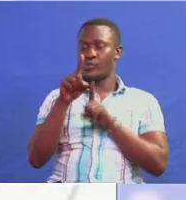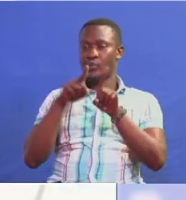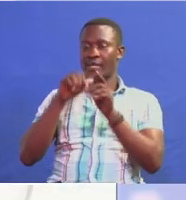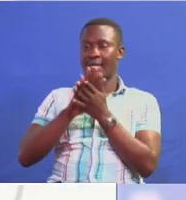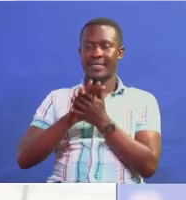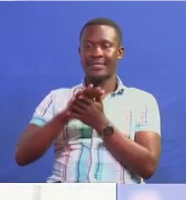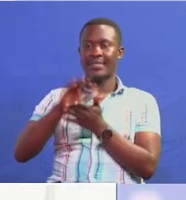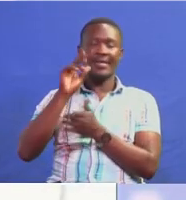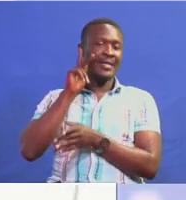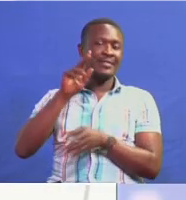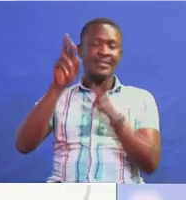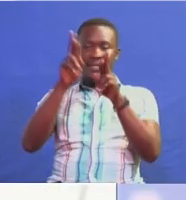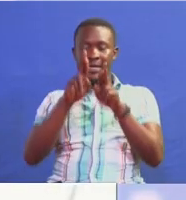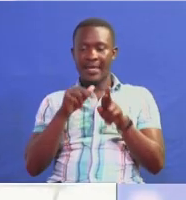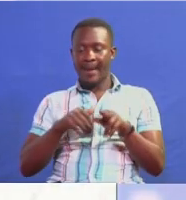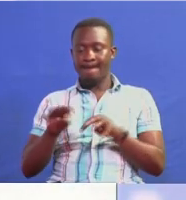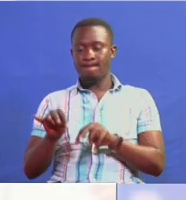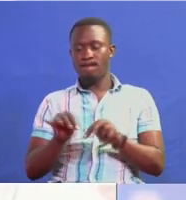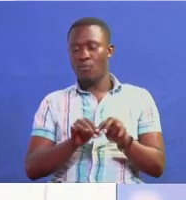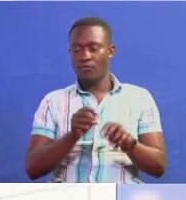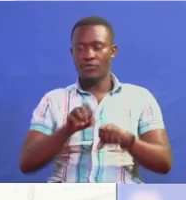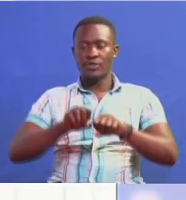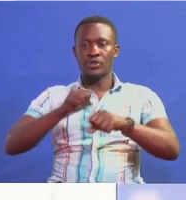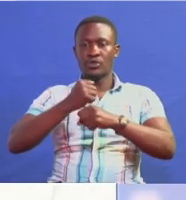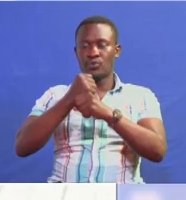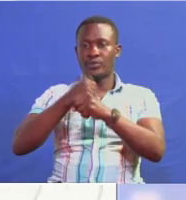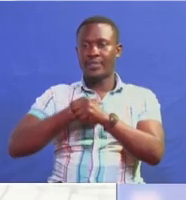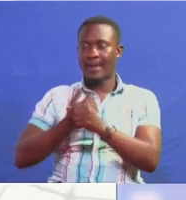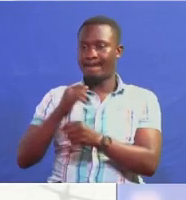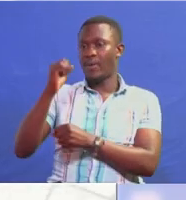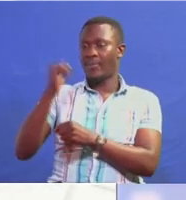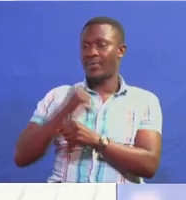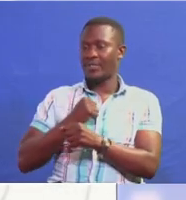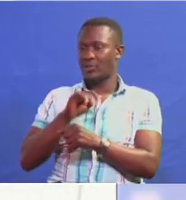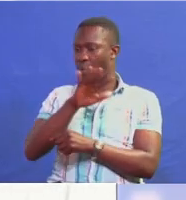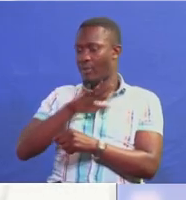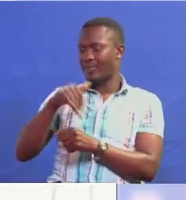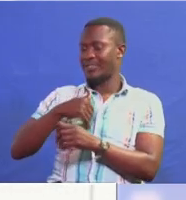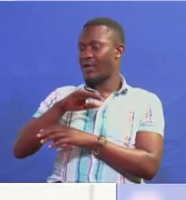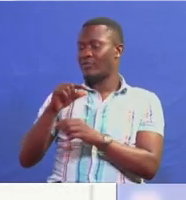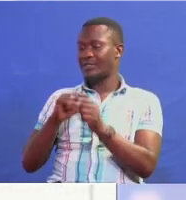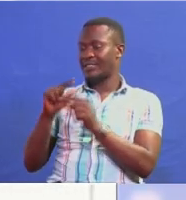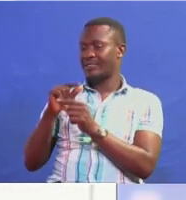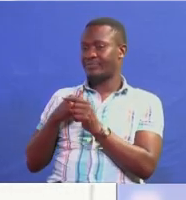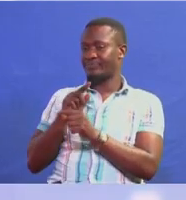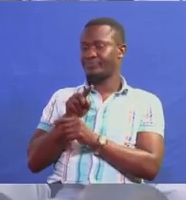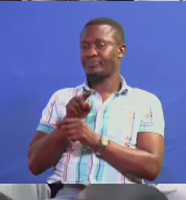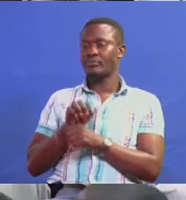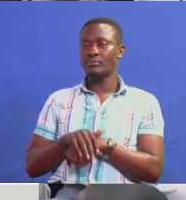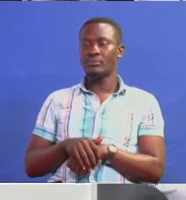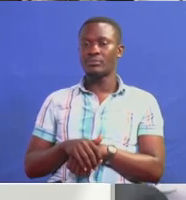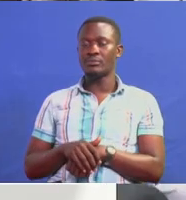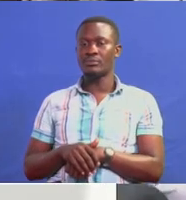Gusii region is said to be a move to strengthen his political muscles after the Gen Z protest. Ernest Karani with more.